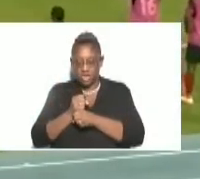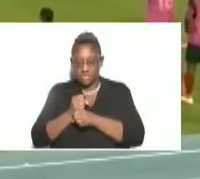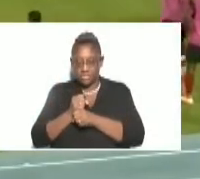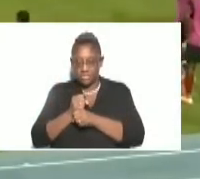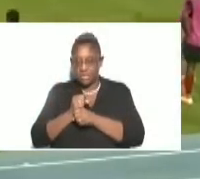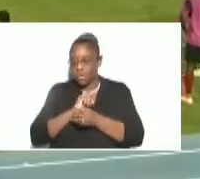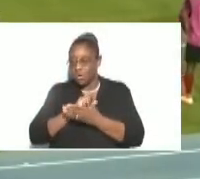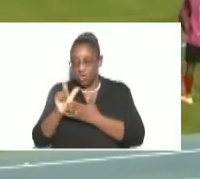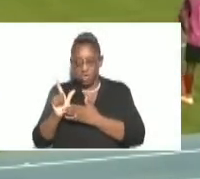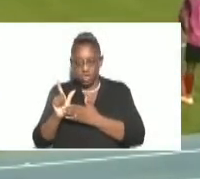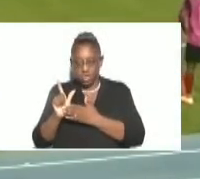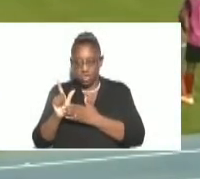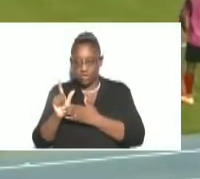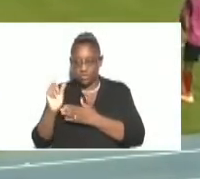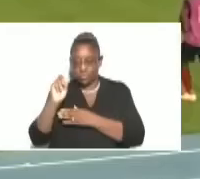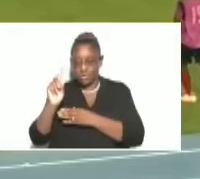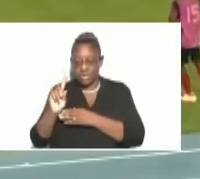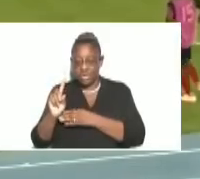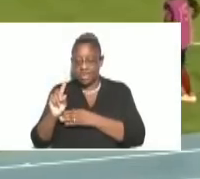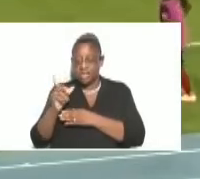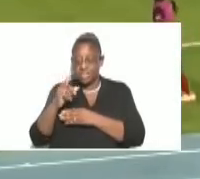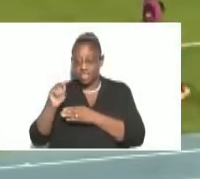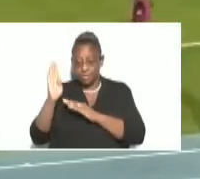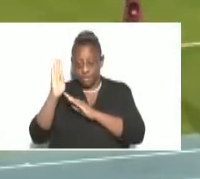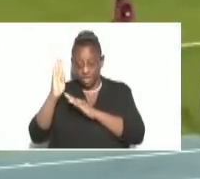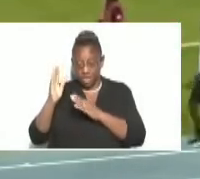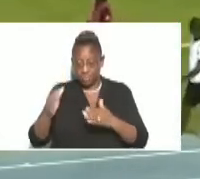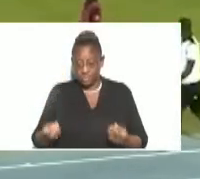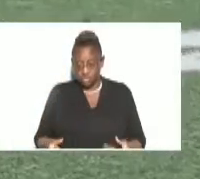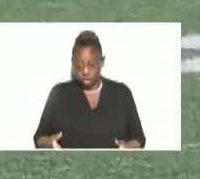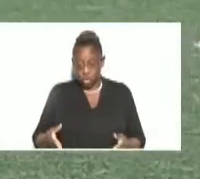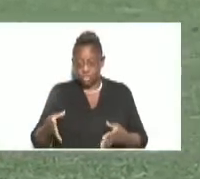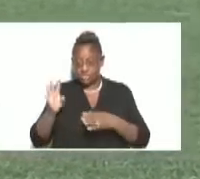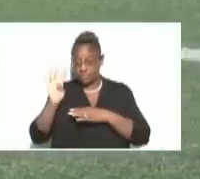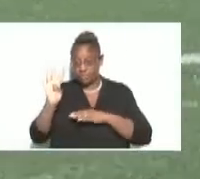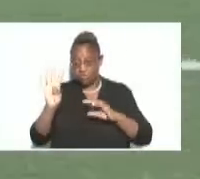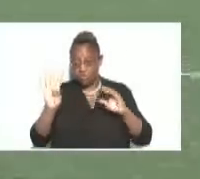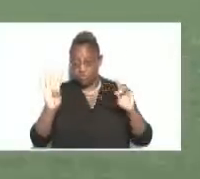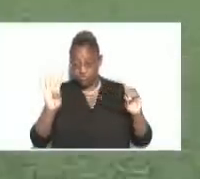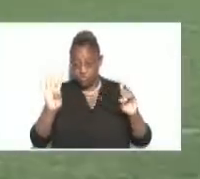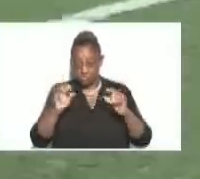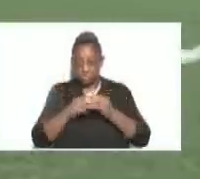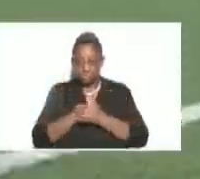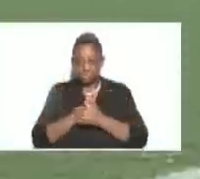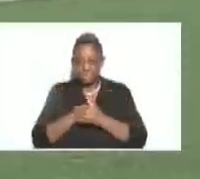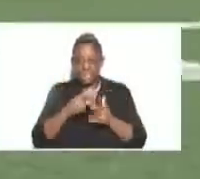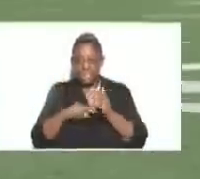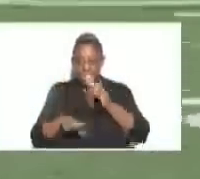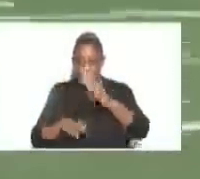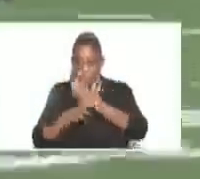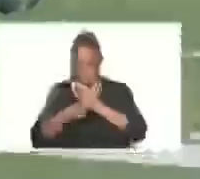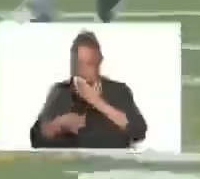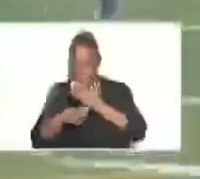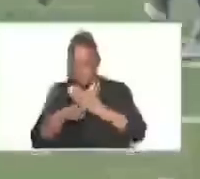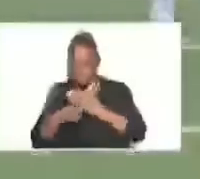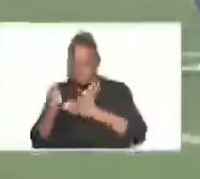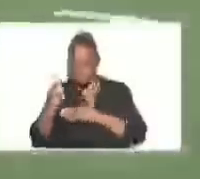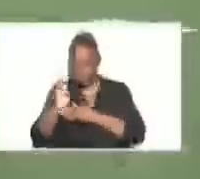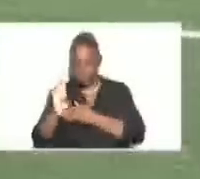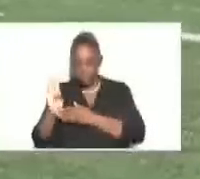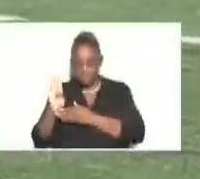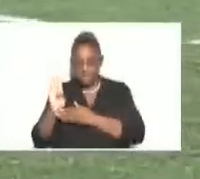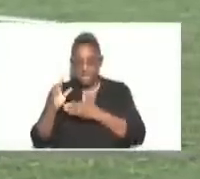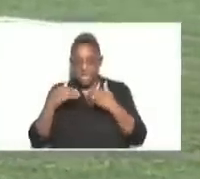would be all she wrote. Bahamas goes down 4-1, ends up being your final score. Now, still with soccer, the University of the Bahamas men's soccer team